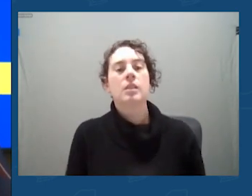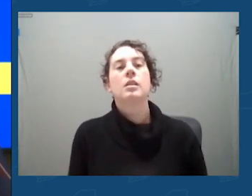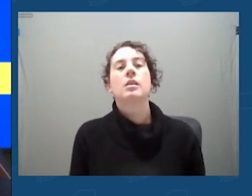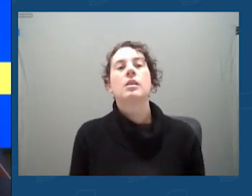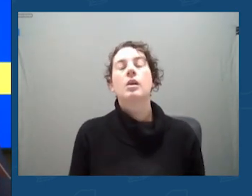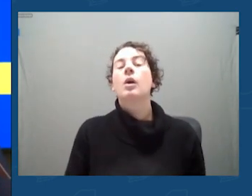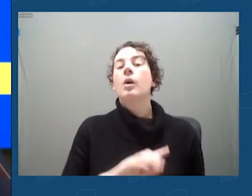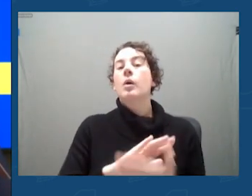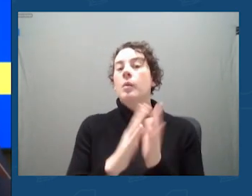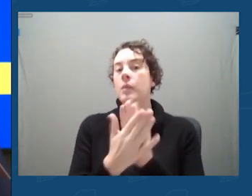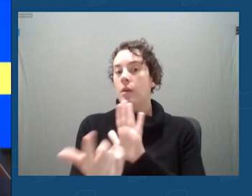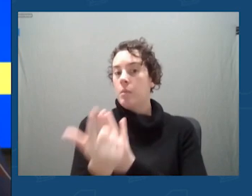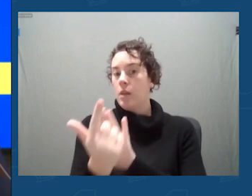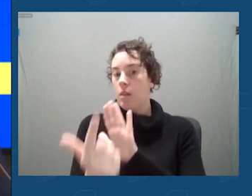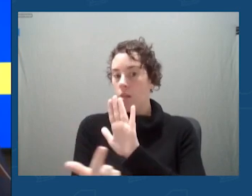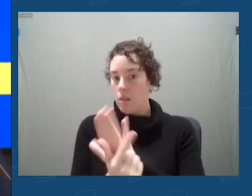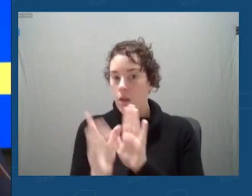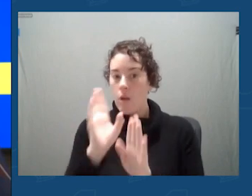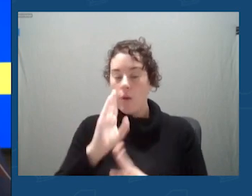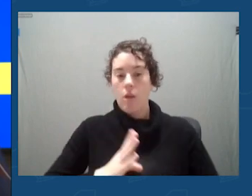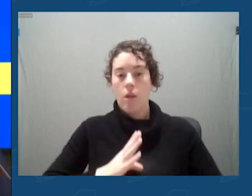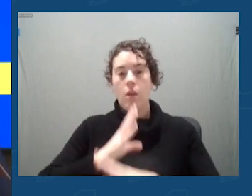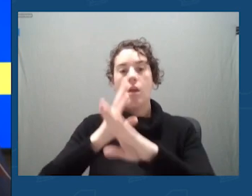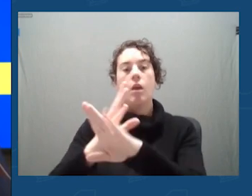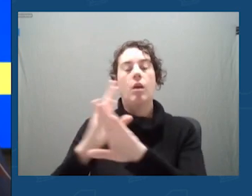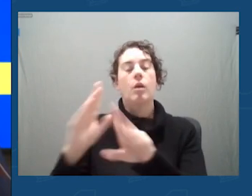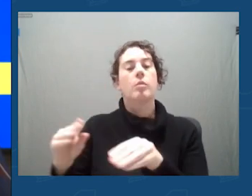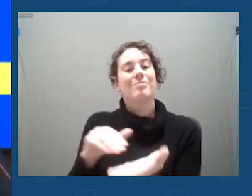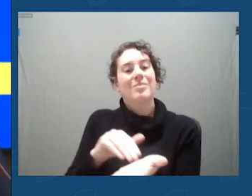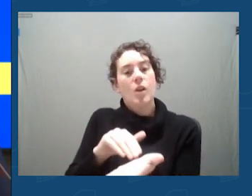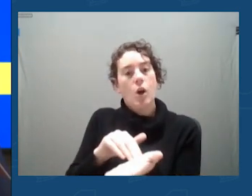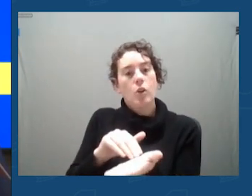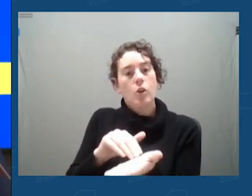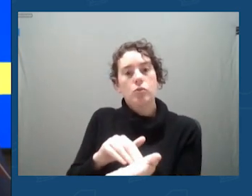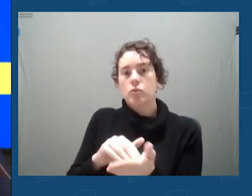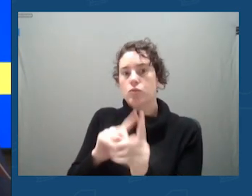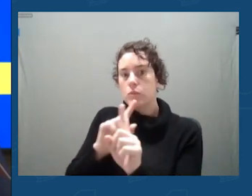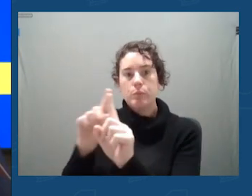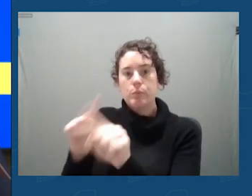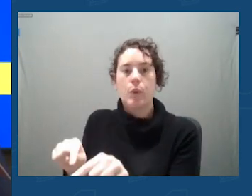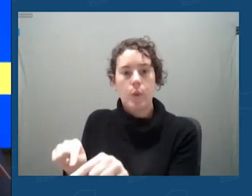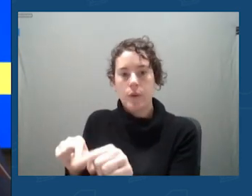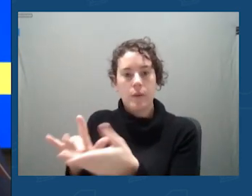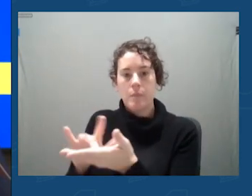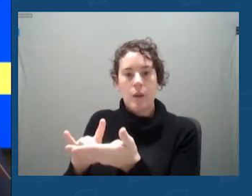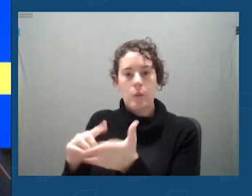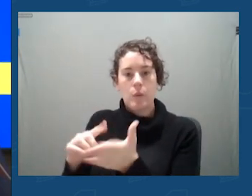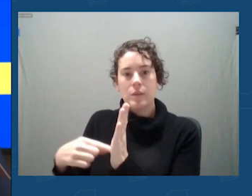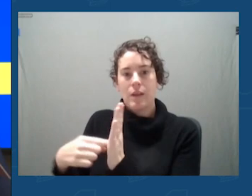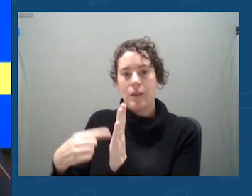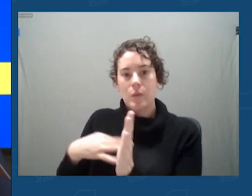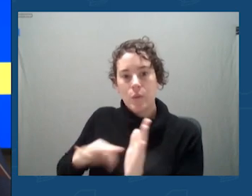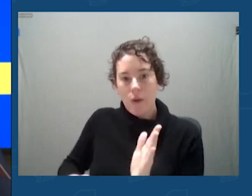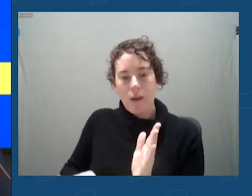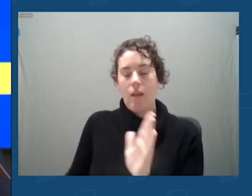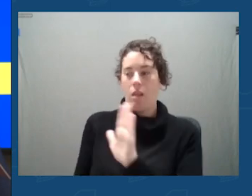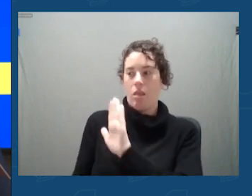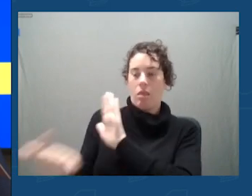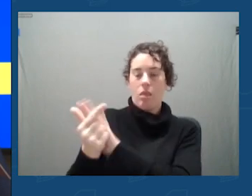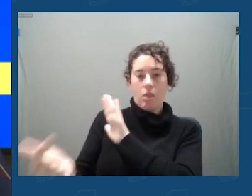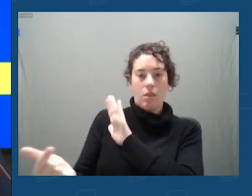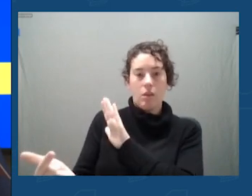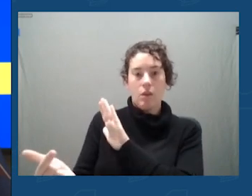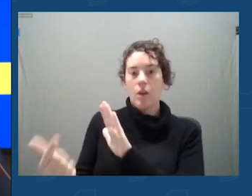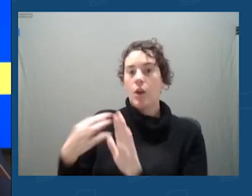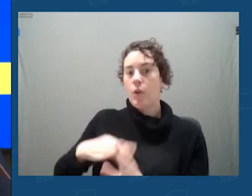law, the measure will both prohibit providers from reporting medical debt to credit bureaus and bar the credit reporting